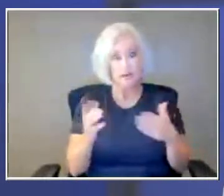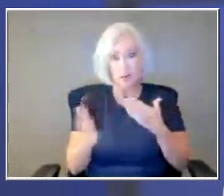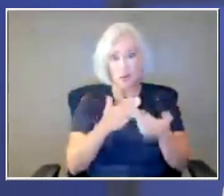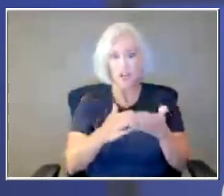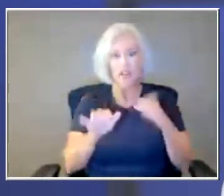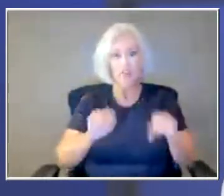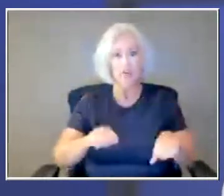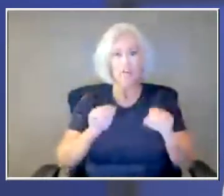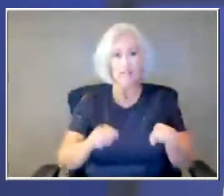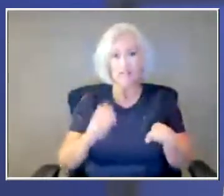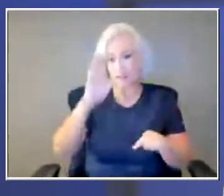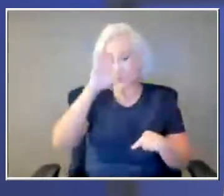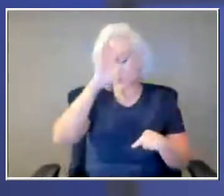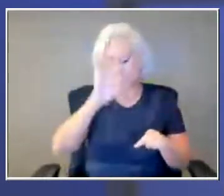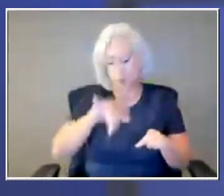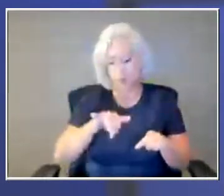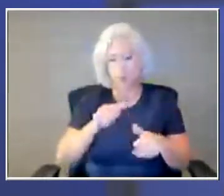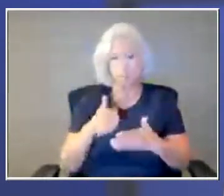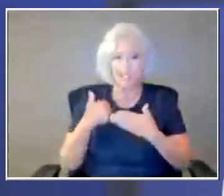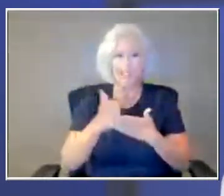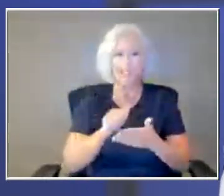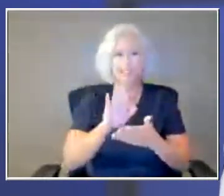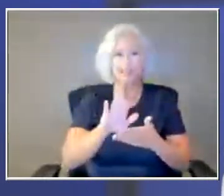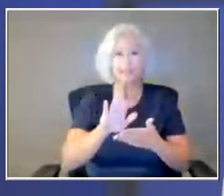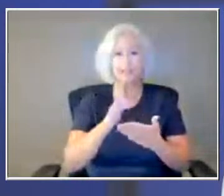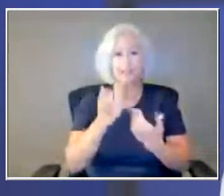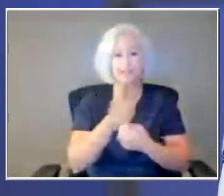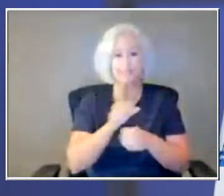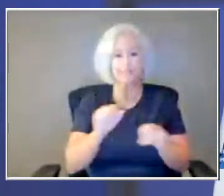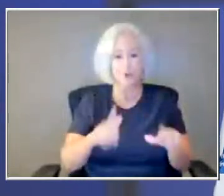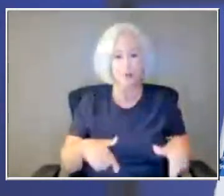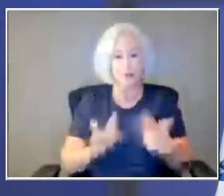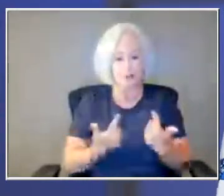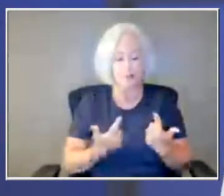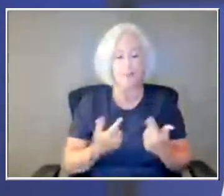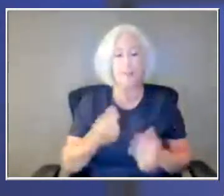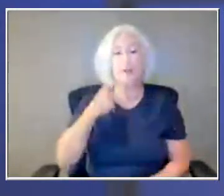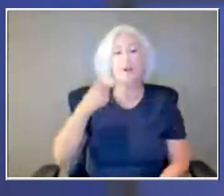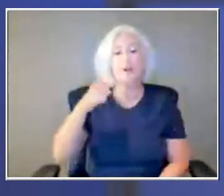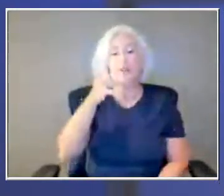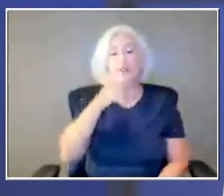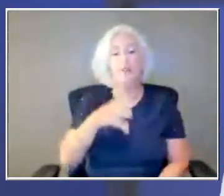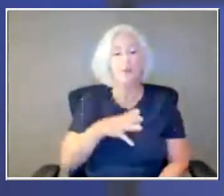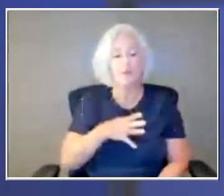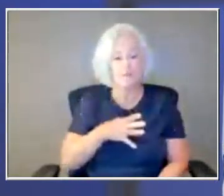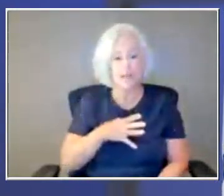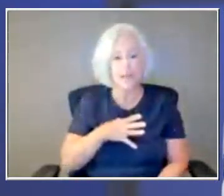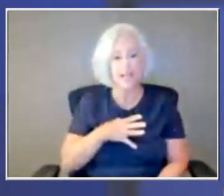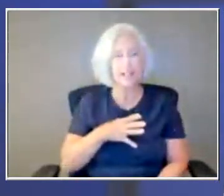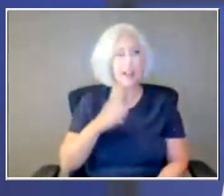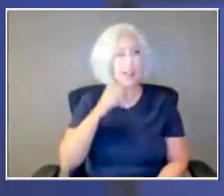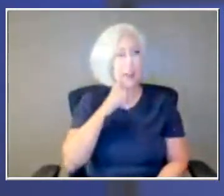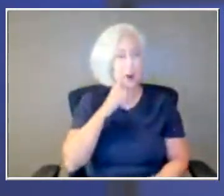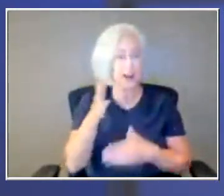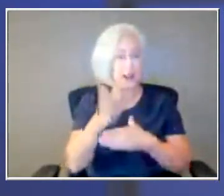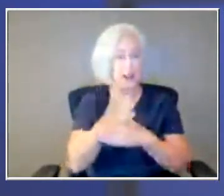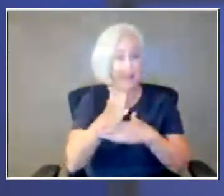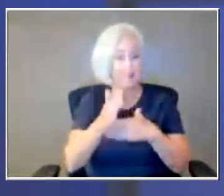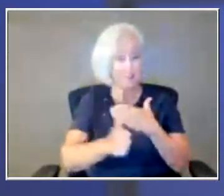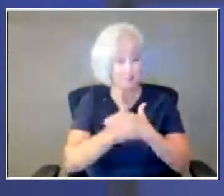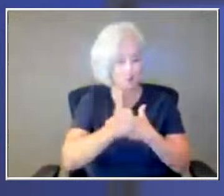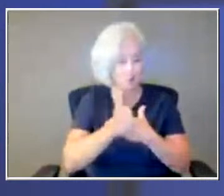to know that can help save your own life. And then for men at what's felt to be an average risk based on their family history or any